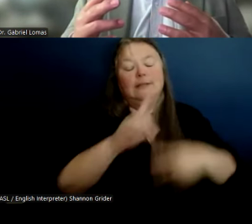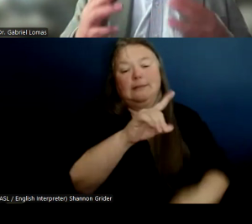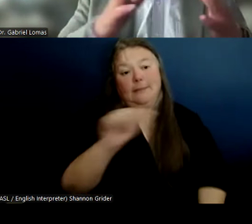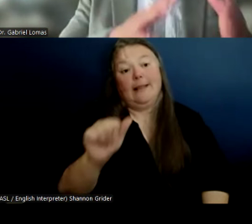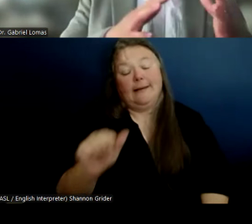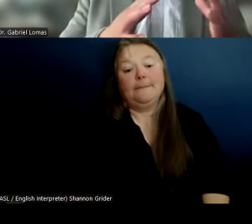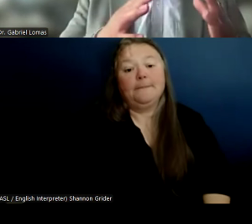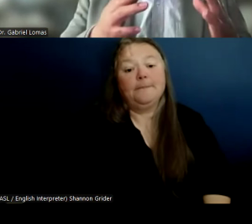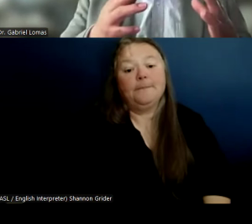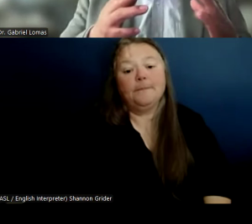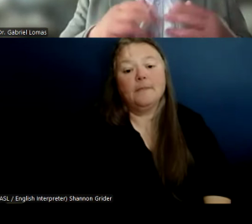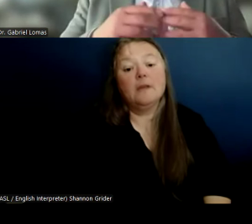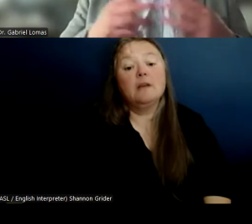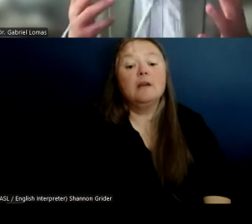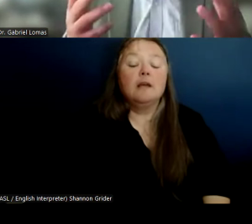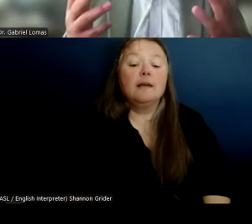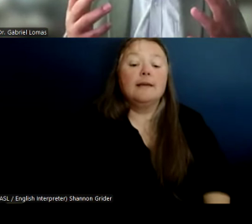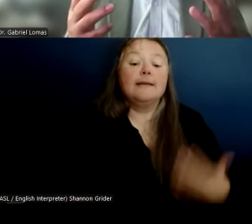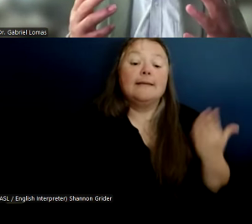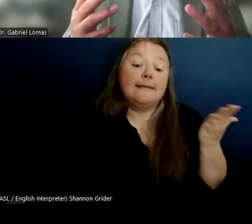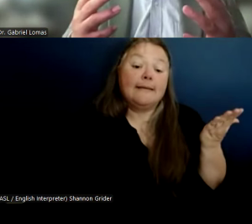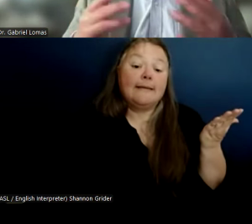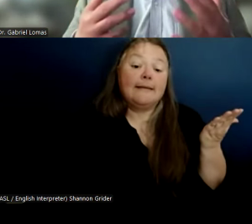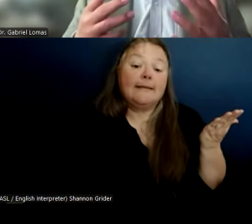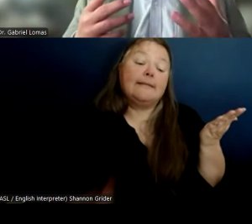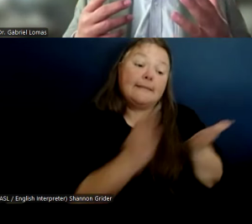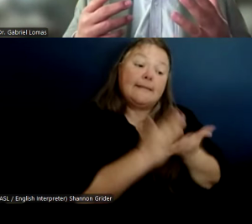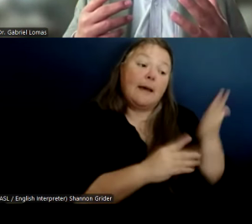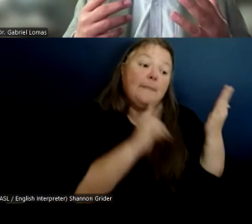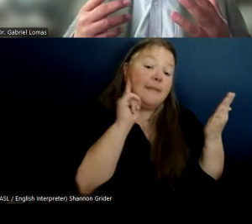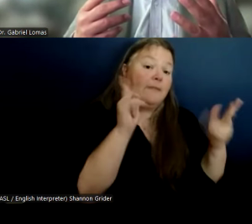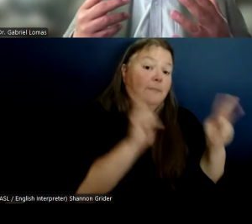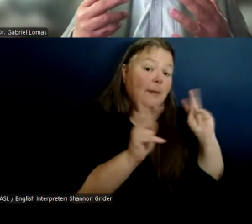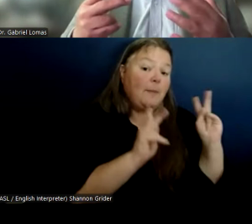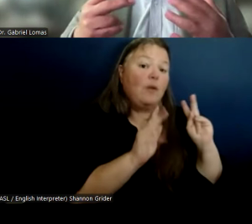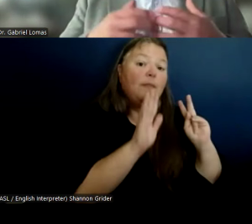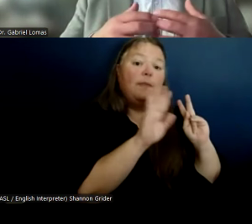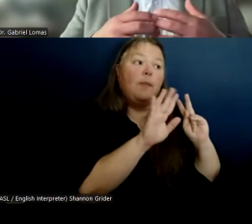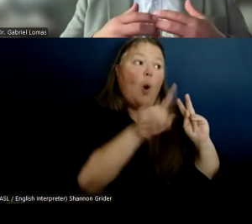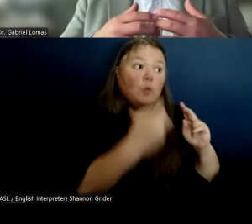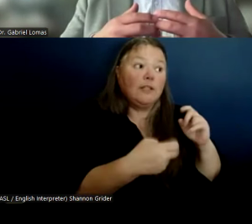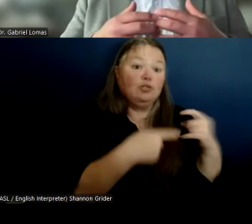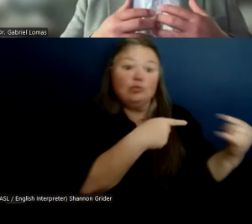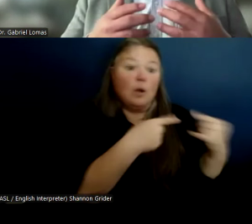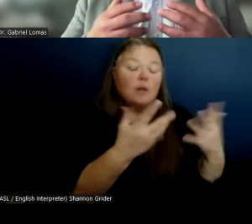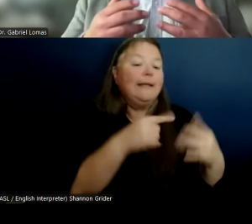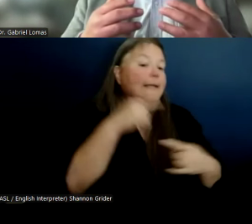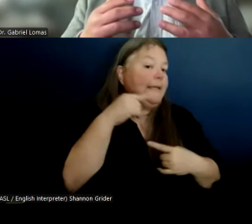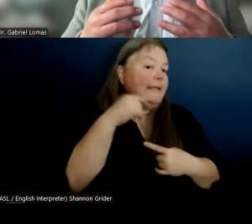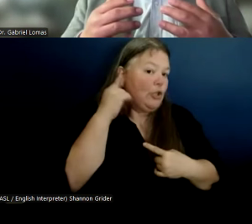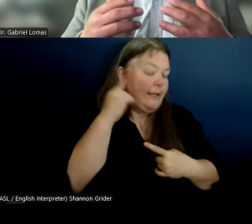And so there are some deaf people who have their only challenge really is hearing, but about